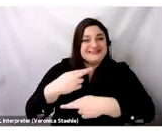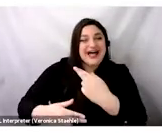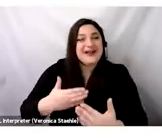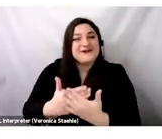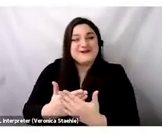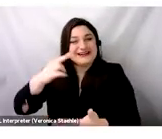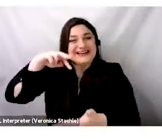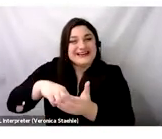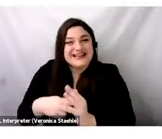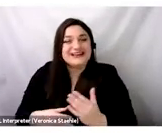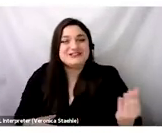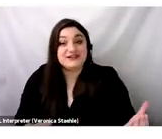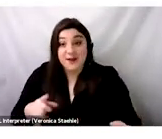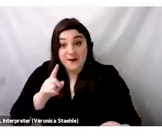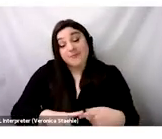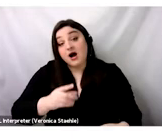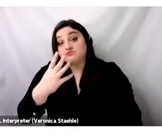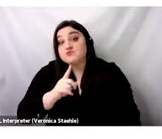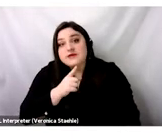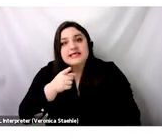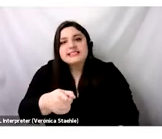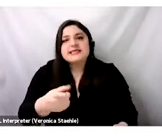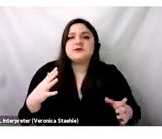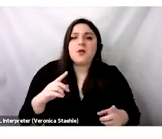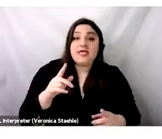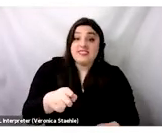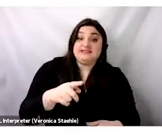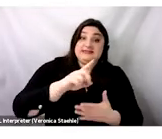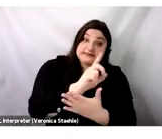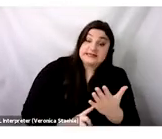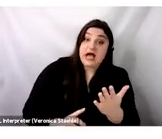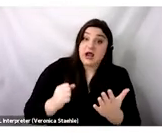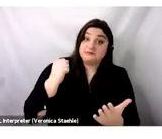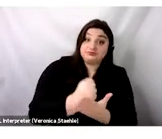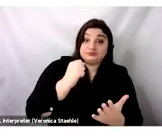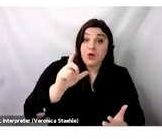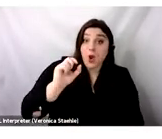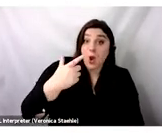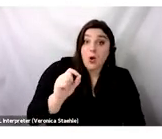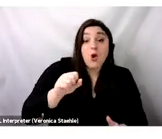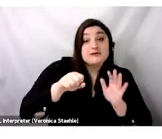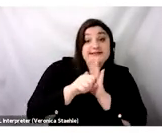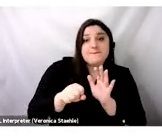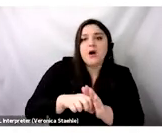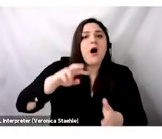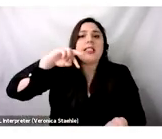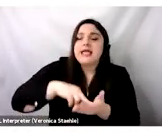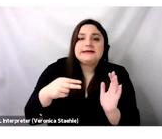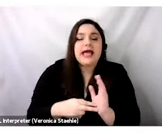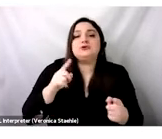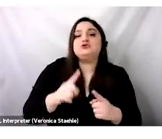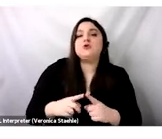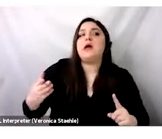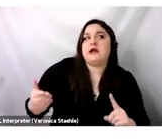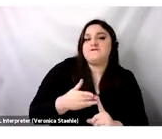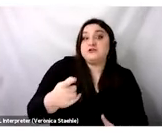have much correlation to whether or not that product is recyclable. It's literally a symbol that just looks like recycling and